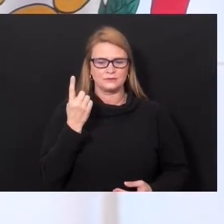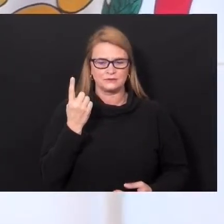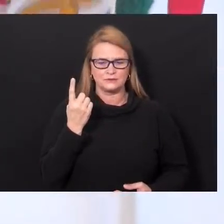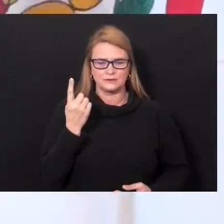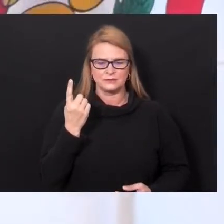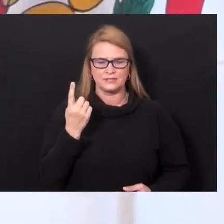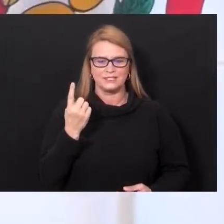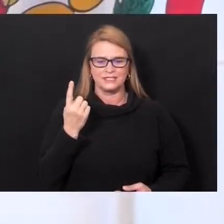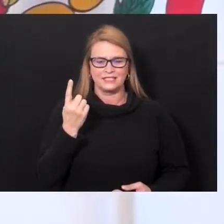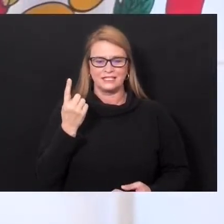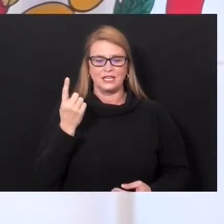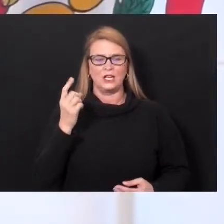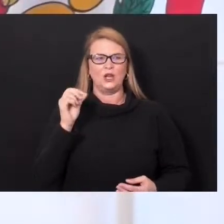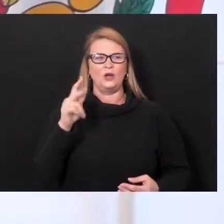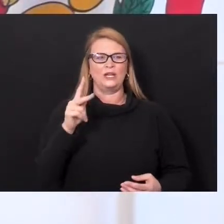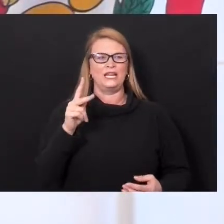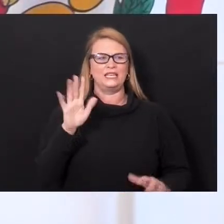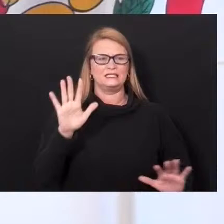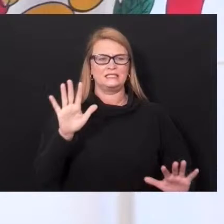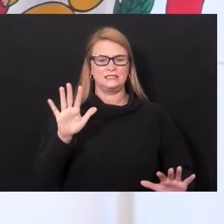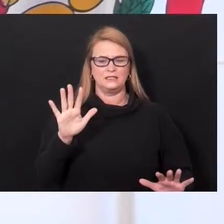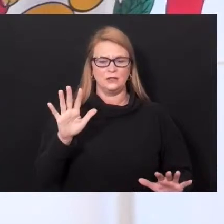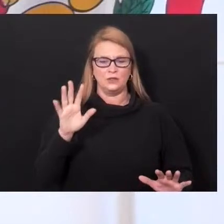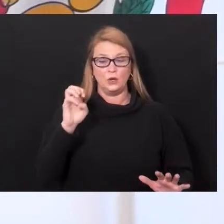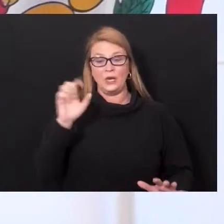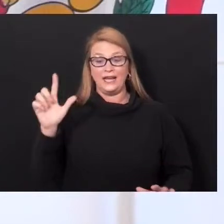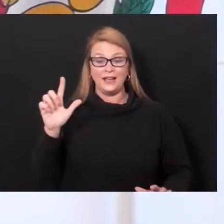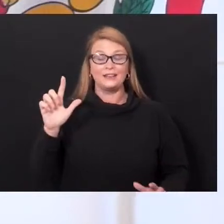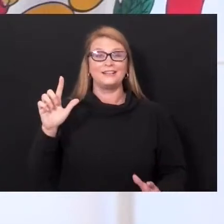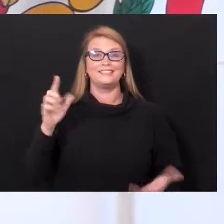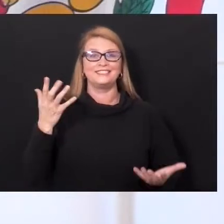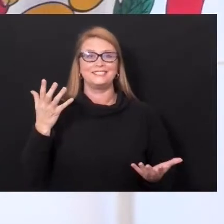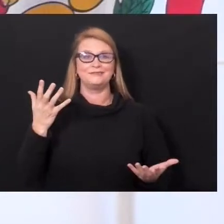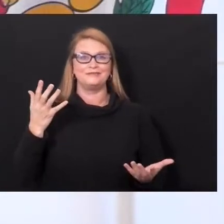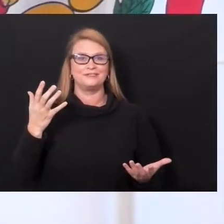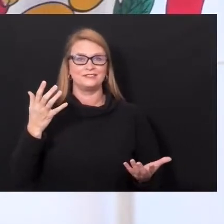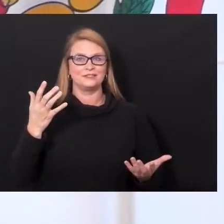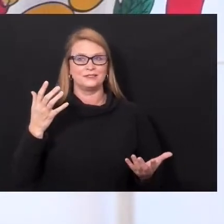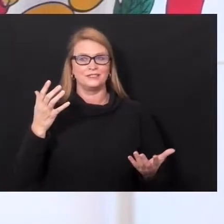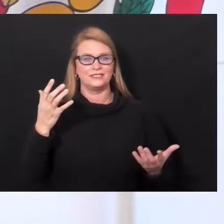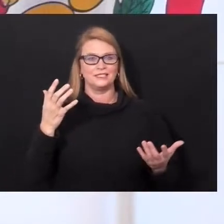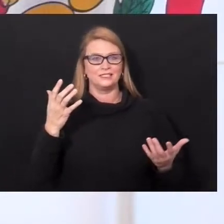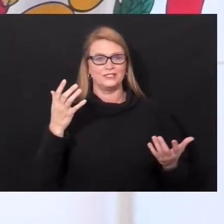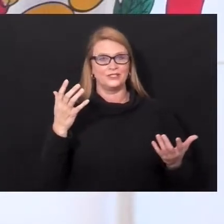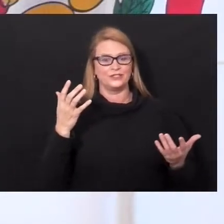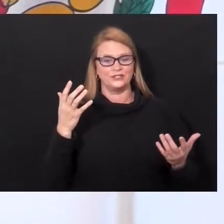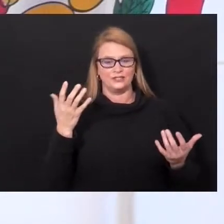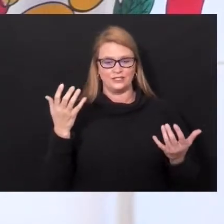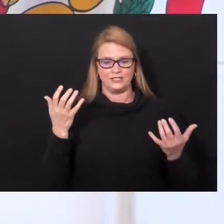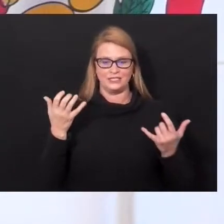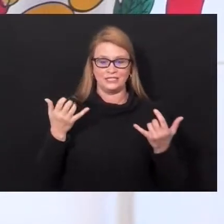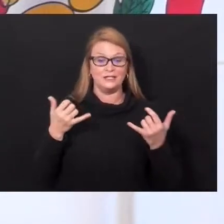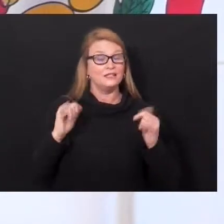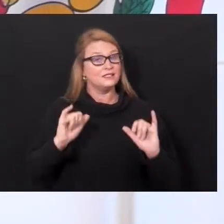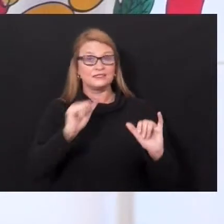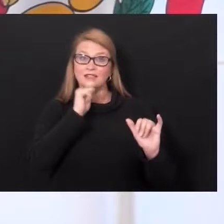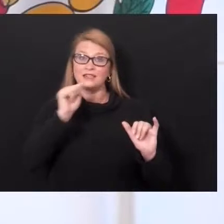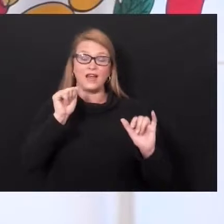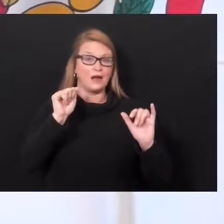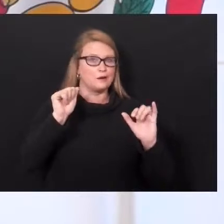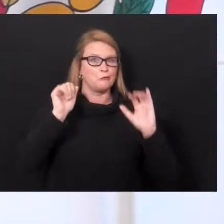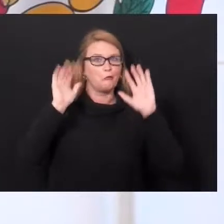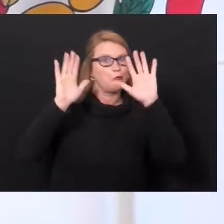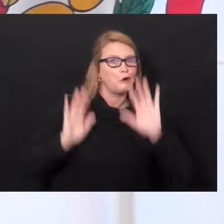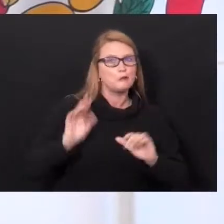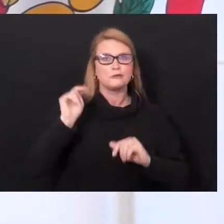Keep going, they say. Okay. Well, I tell you, it's still not great news by any stretch of